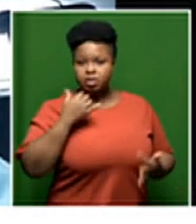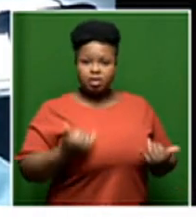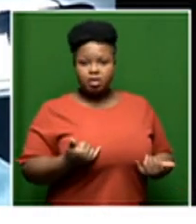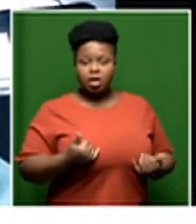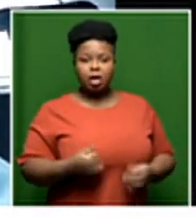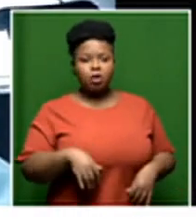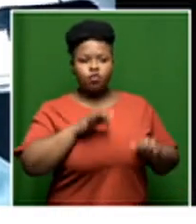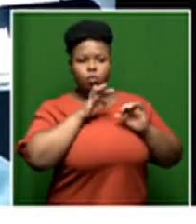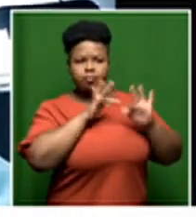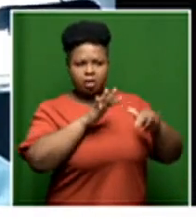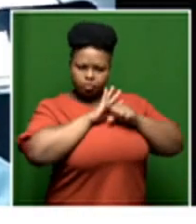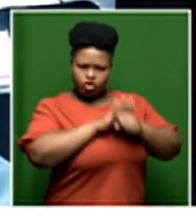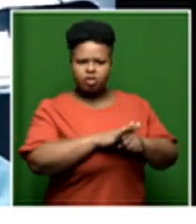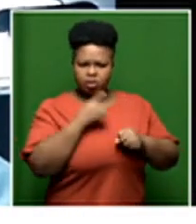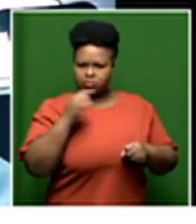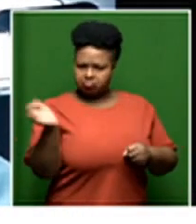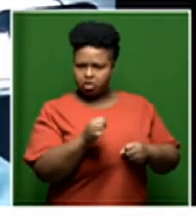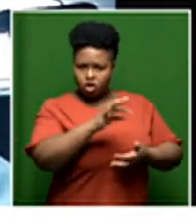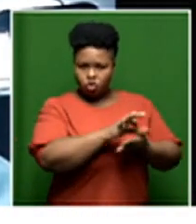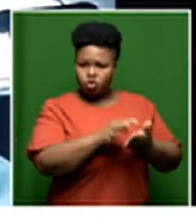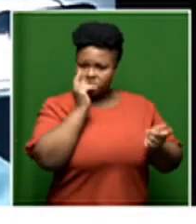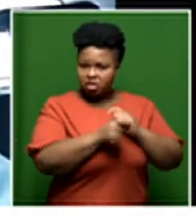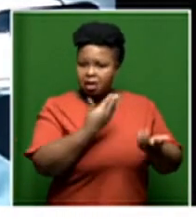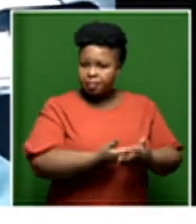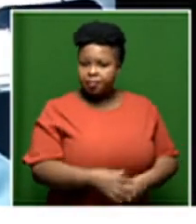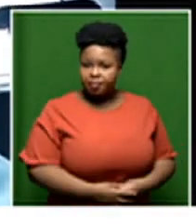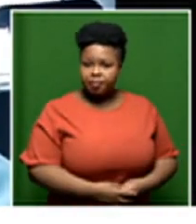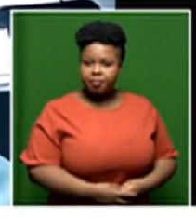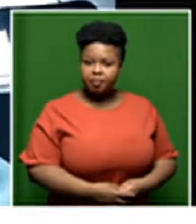enough public pressure that his employment contract would change?